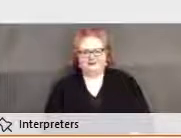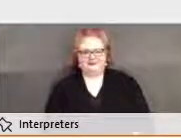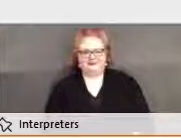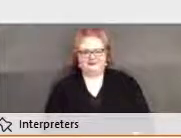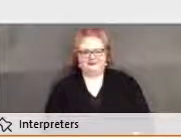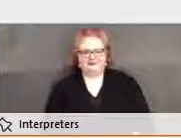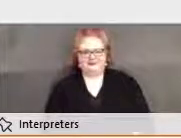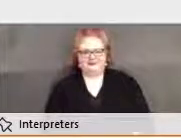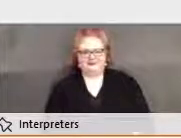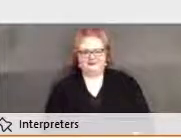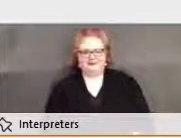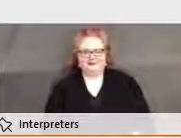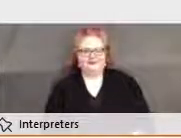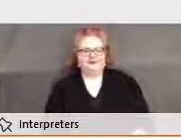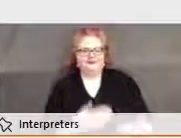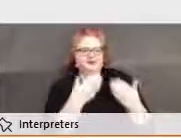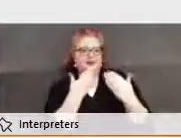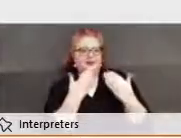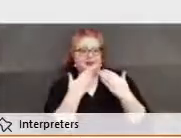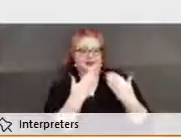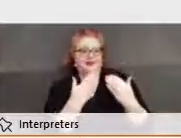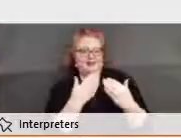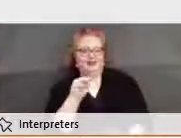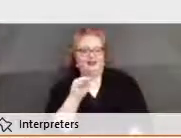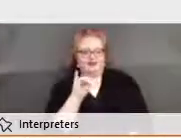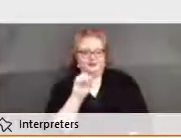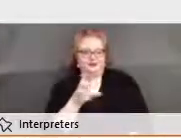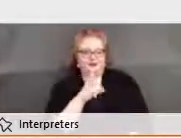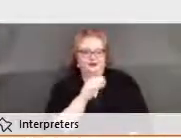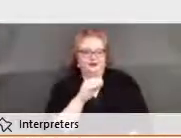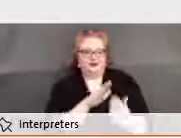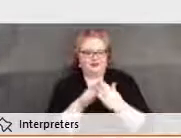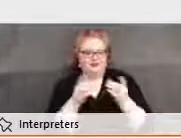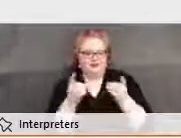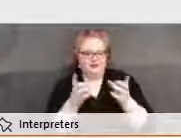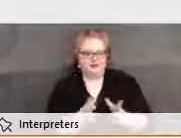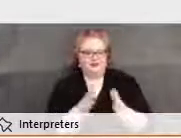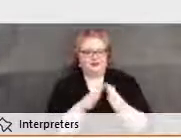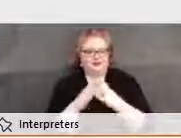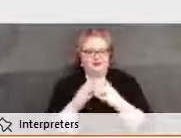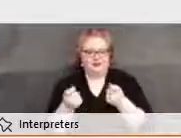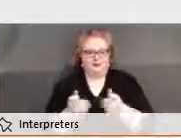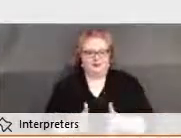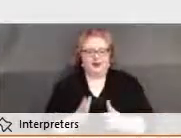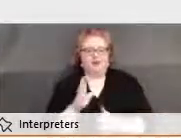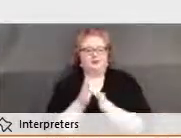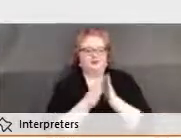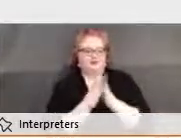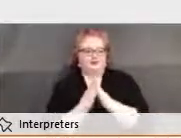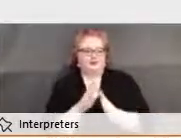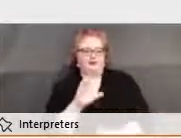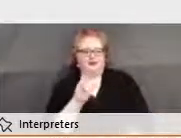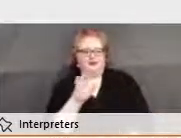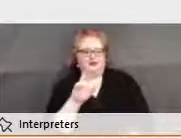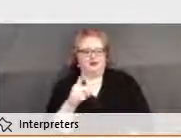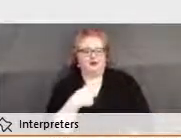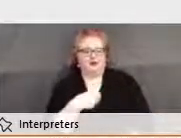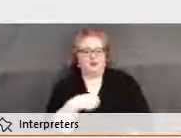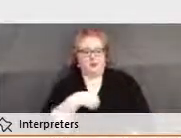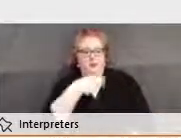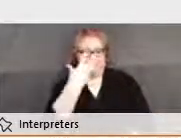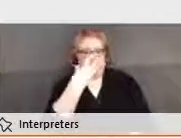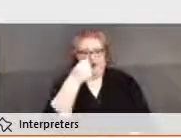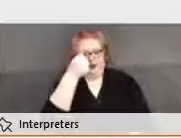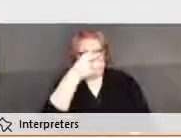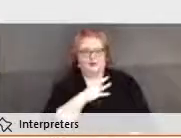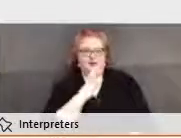Well, thank you, Mayor and City Directors and City Manager, City Clerk. You know, as a white male talking about the 19th Amendment, I'm